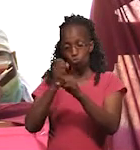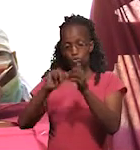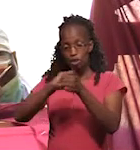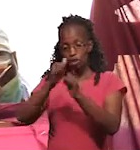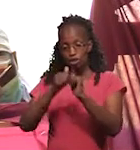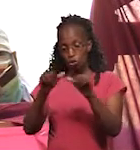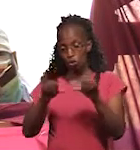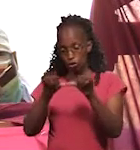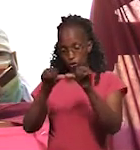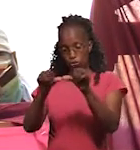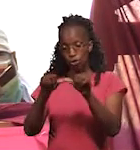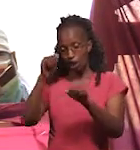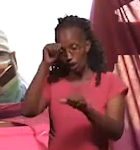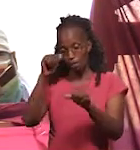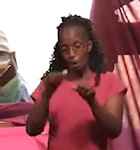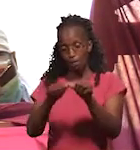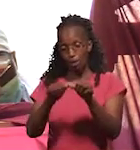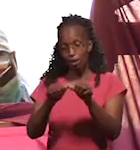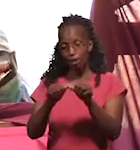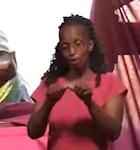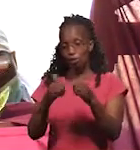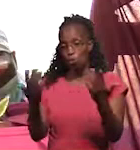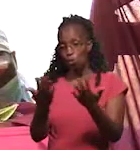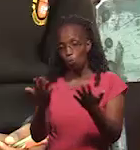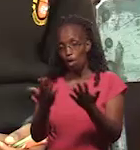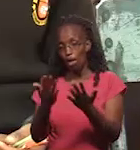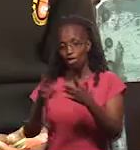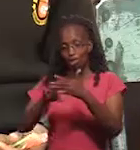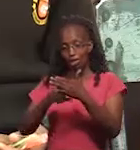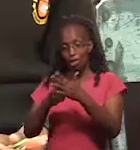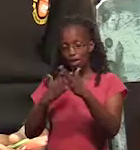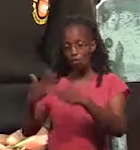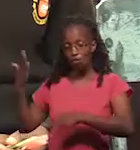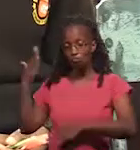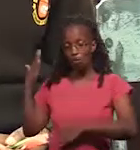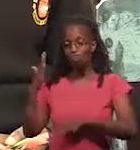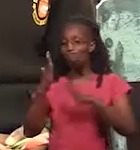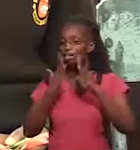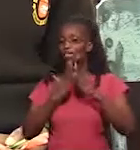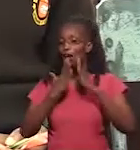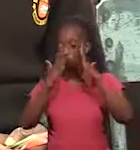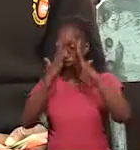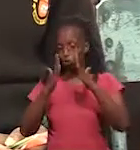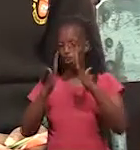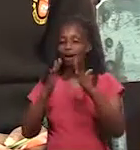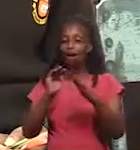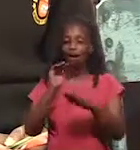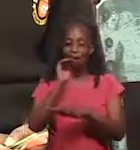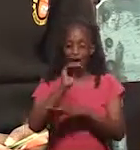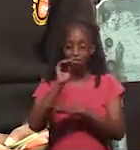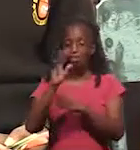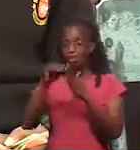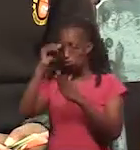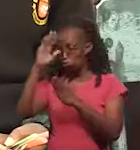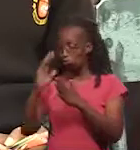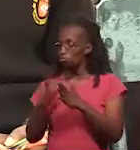Keeping on and remember why you started. Askofu Ndambuki amewatia motisha wanafunzi wanaofanya mitihani ya